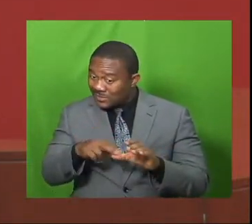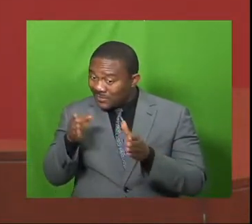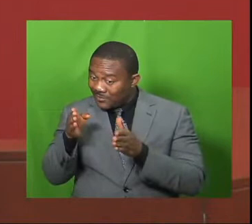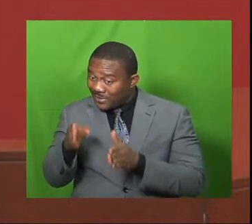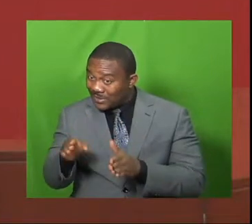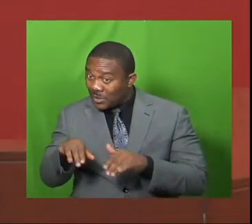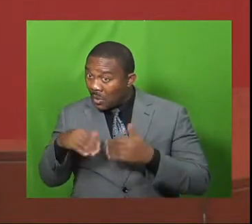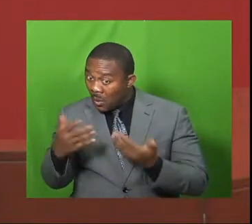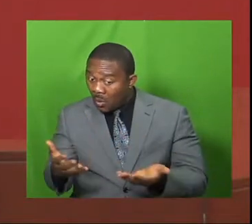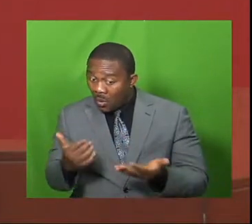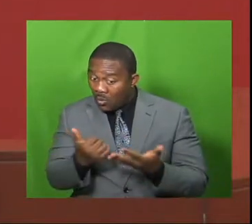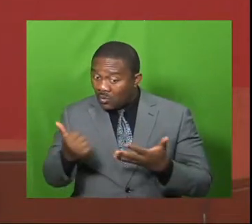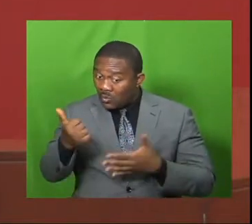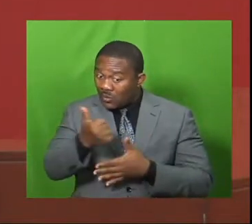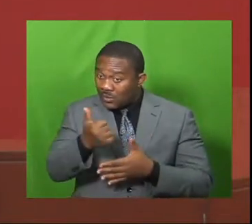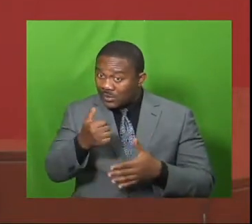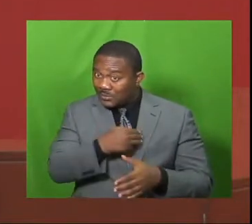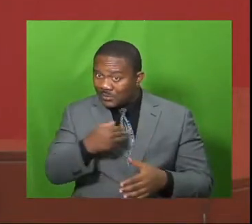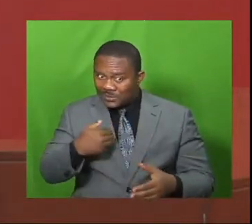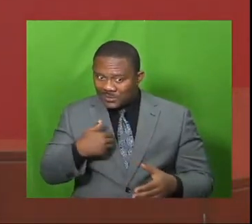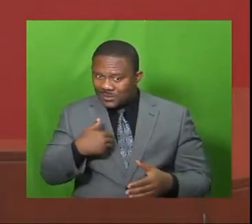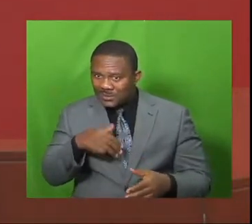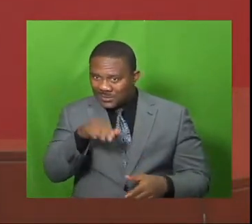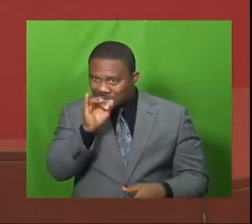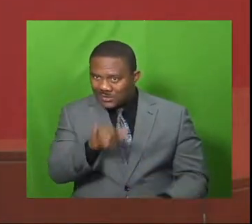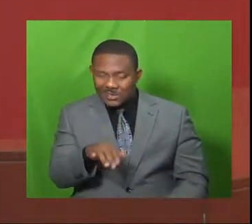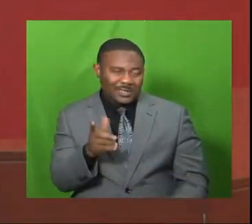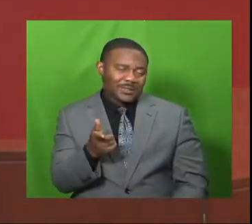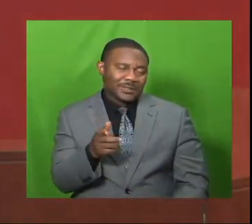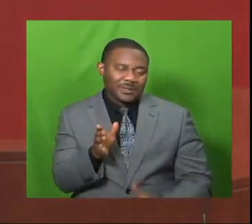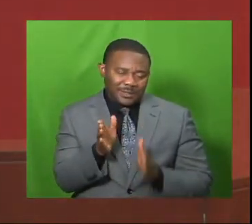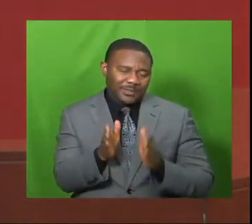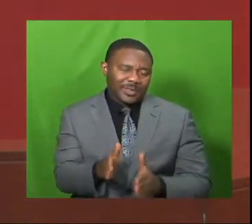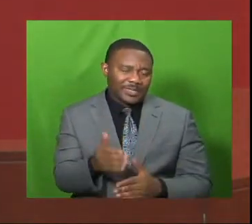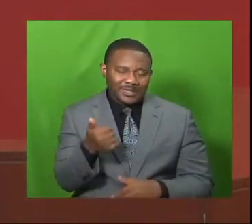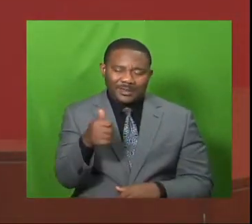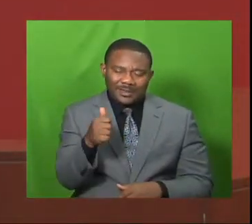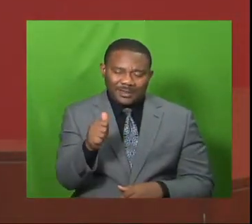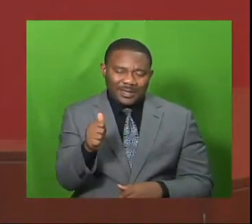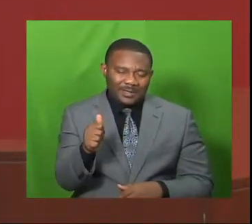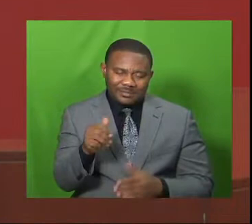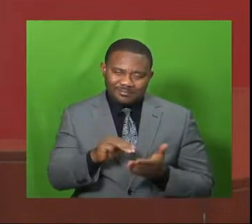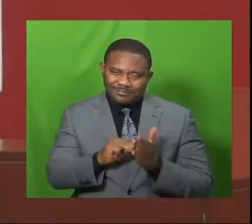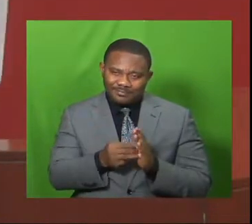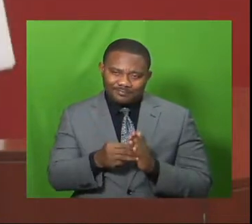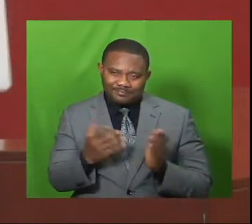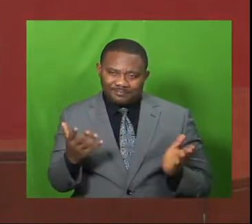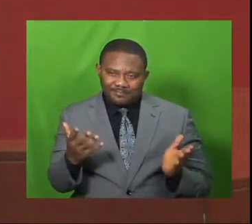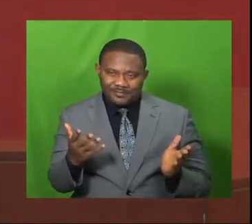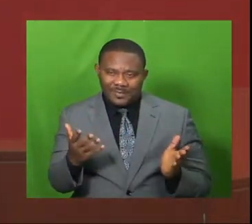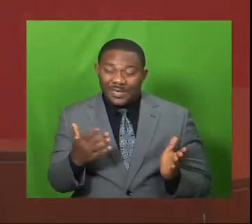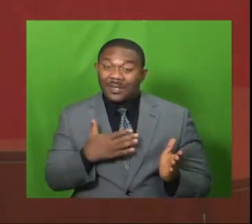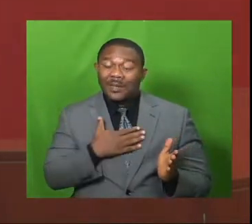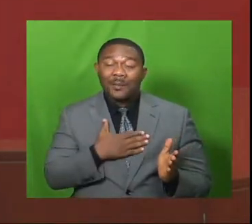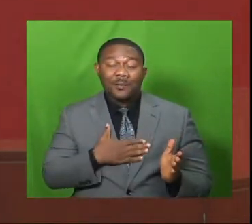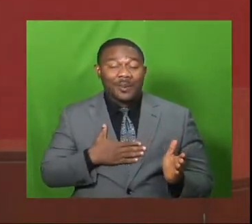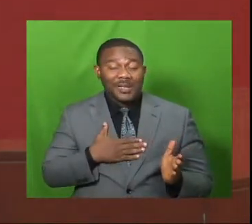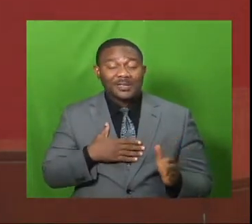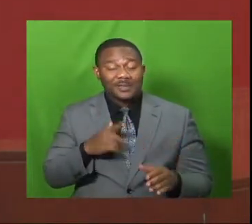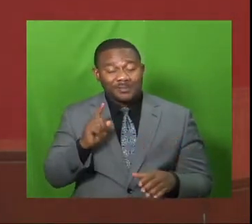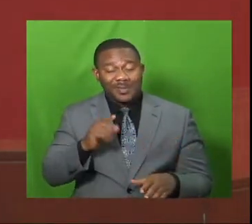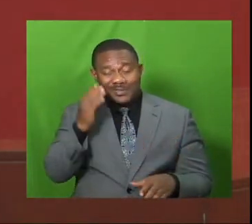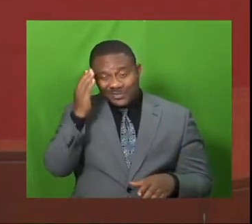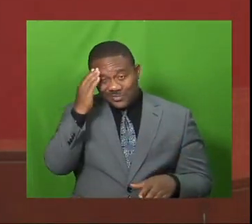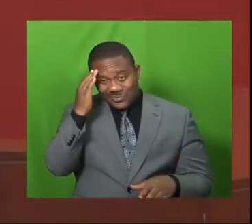it means that person will be given 10 minutes per your own structure. So I want members to be aware of